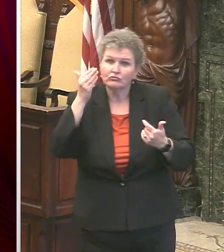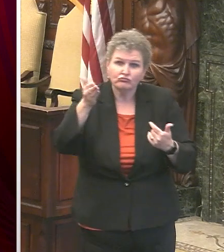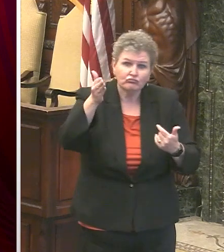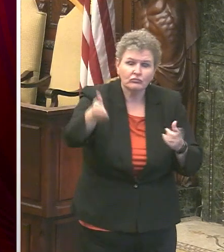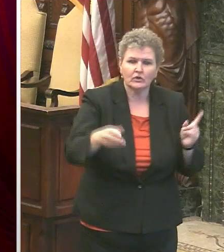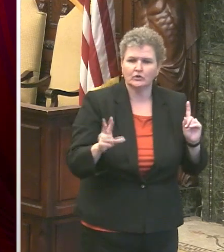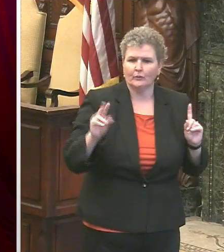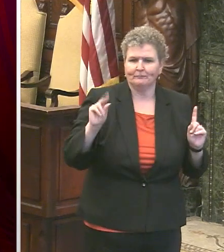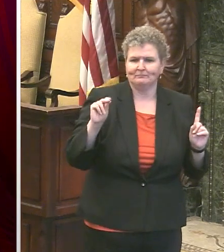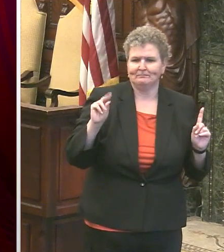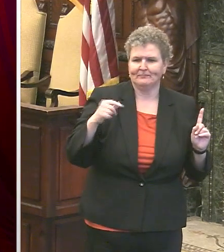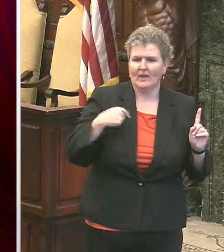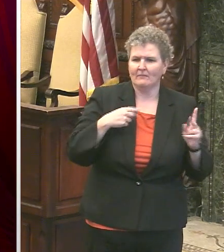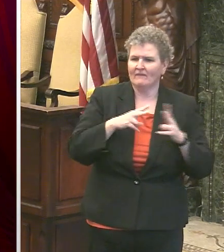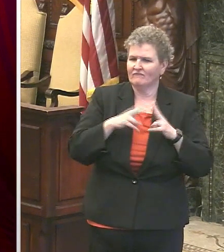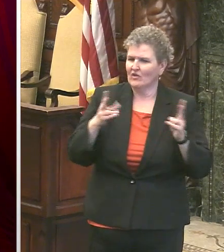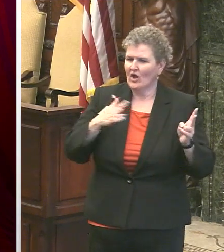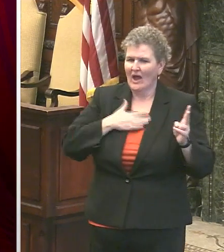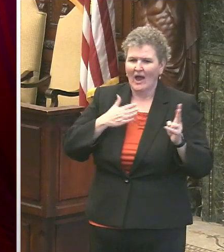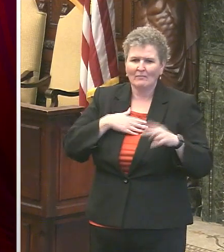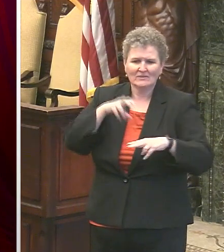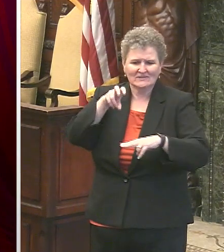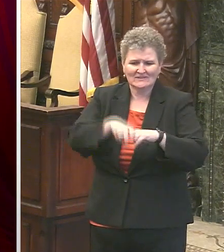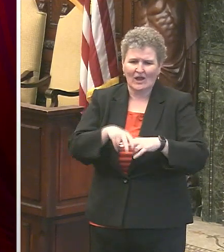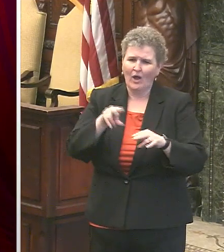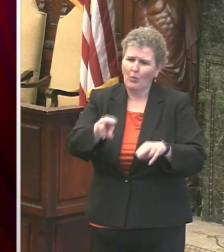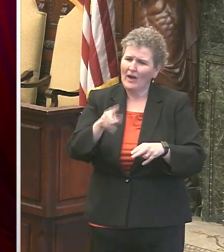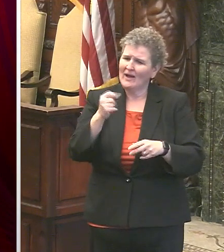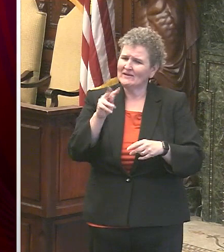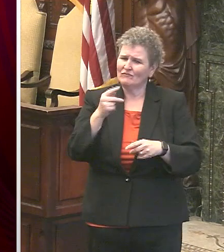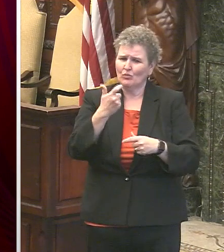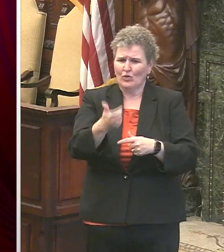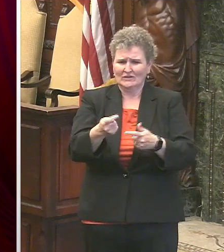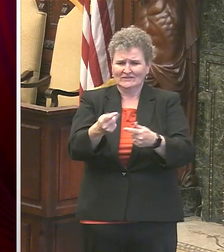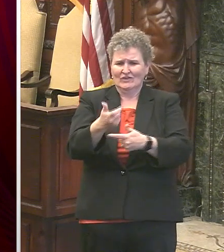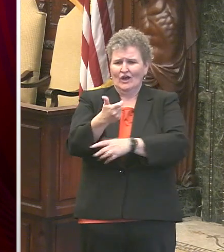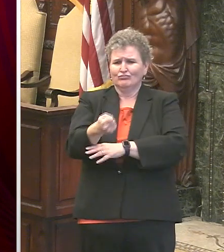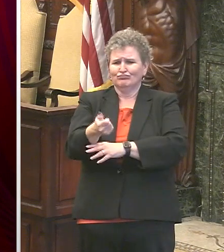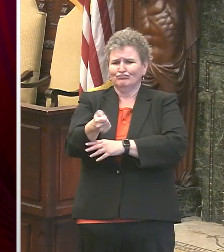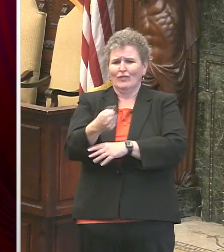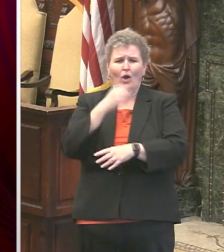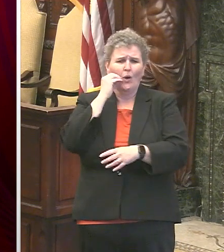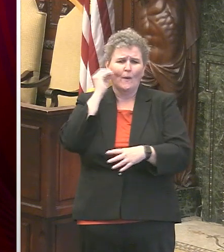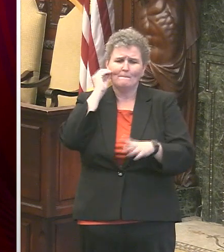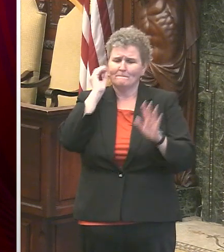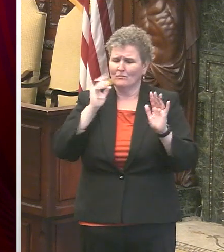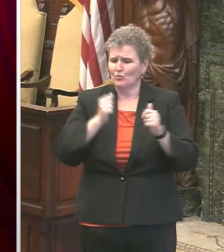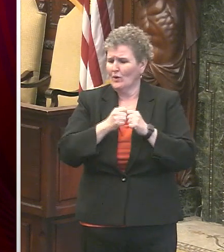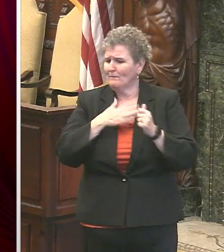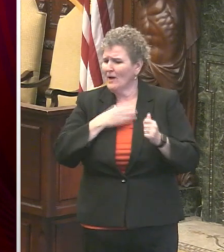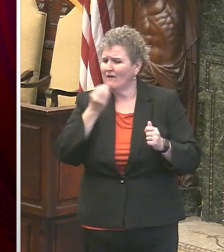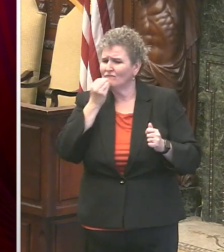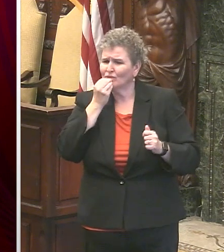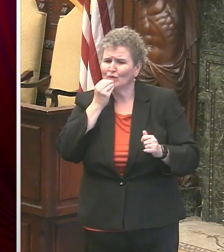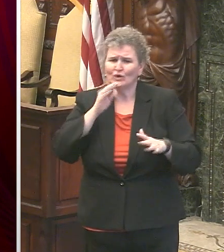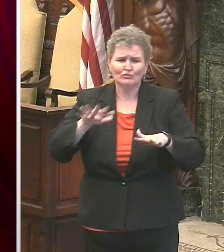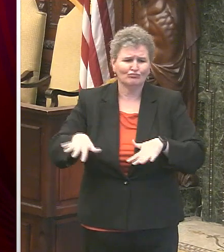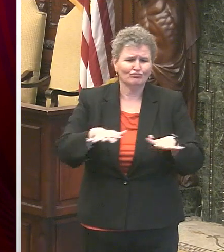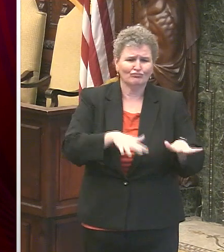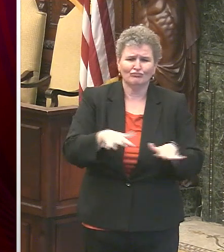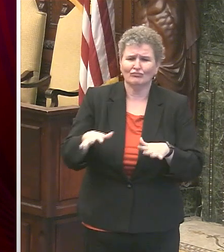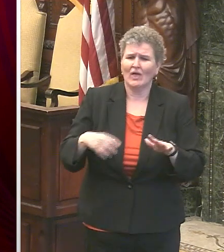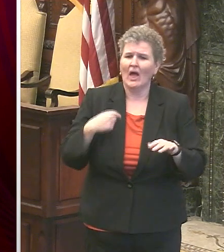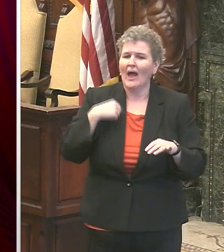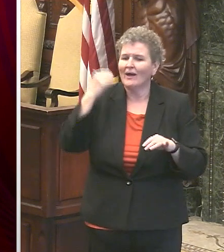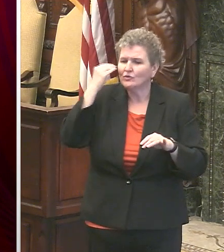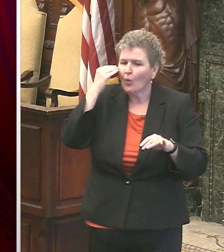I'll be very happy to sit at home and watch on the big screen with all my food and beverages. And I know